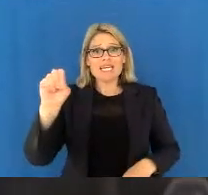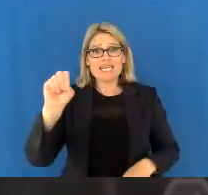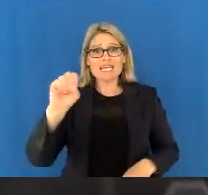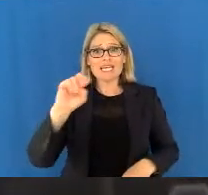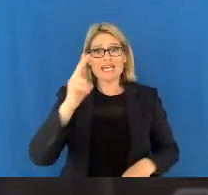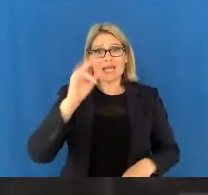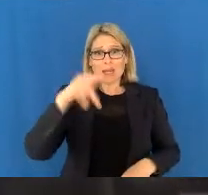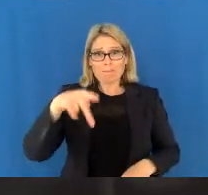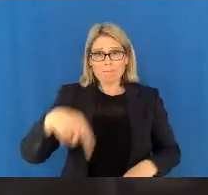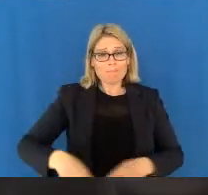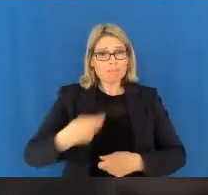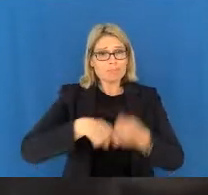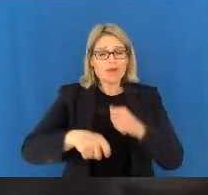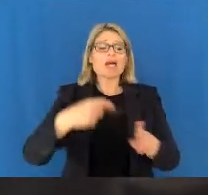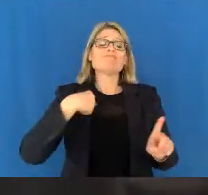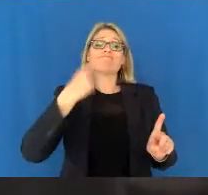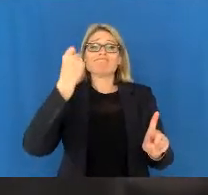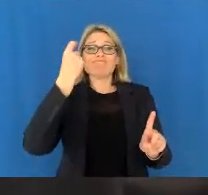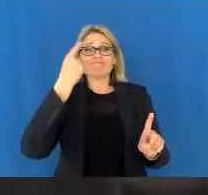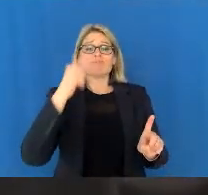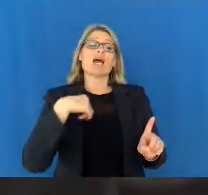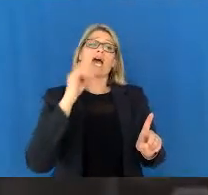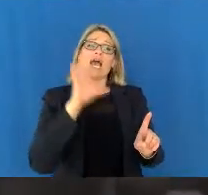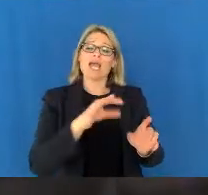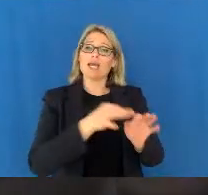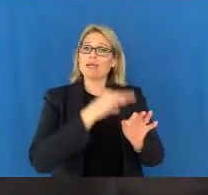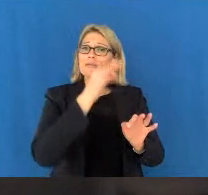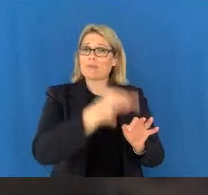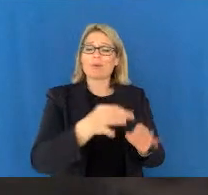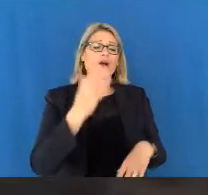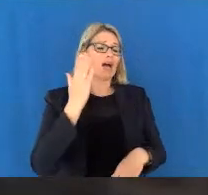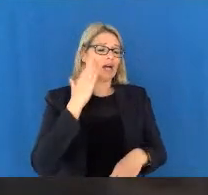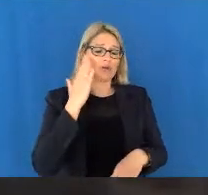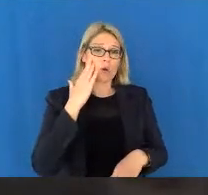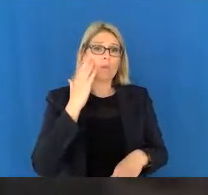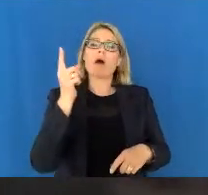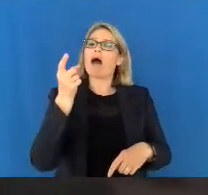that. We don't like having to postpone them, but we have to